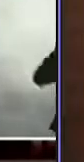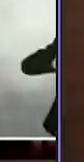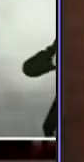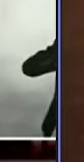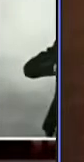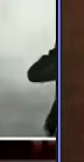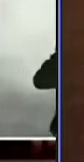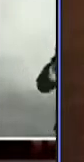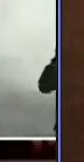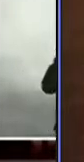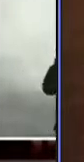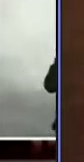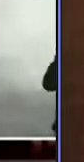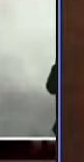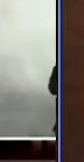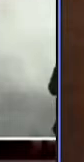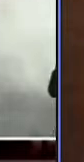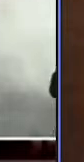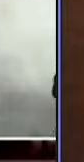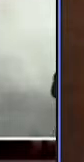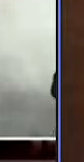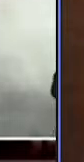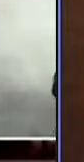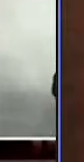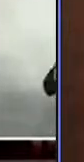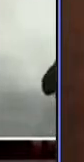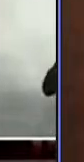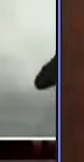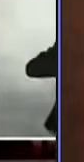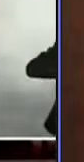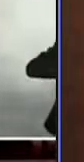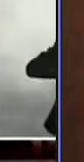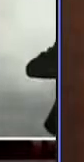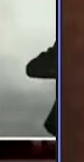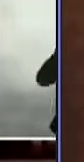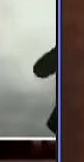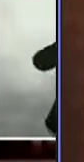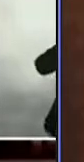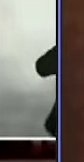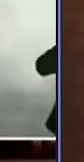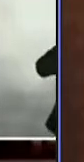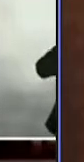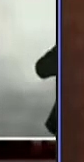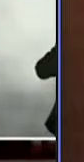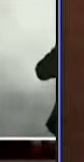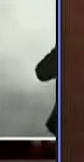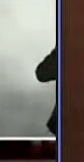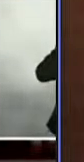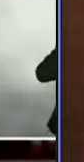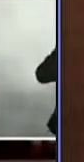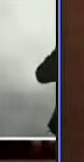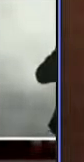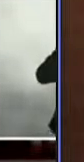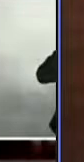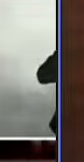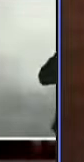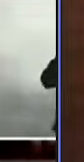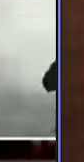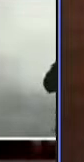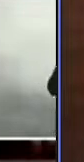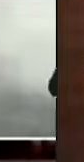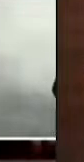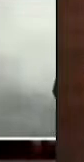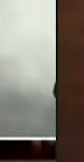Chairperson, as a province of KwaZulu-Natal, we have prioritized initiatives that address the perennial